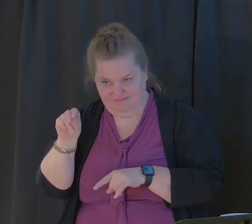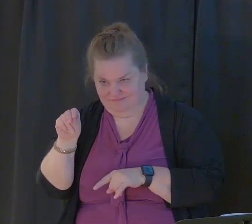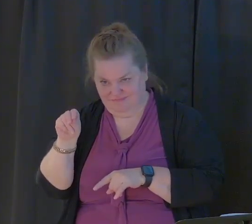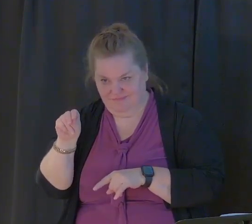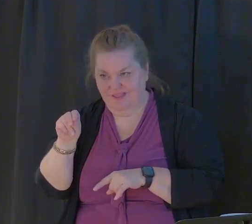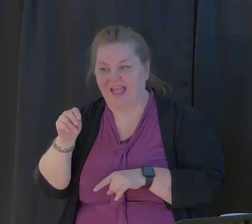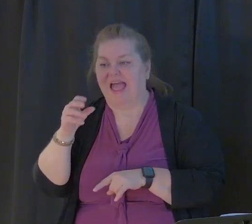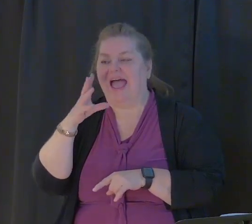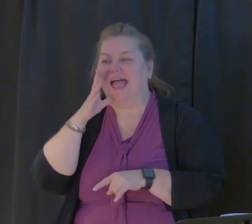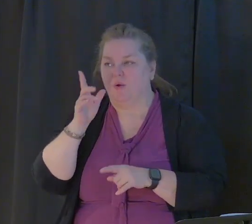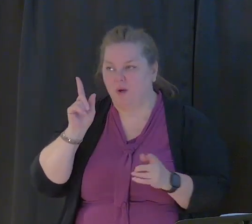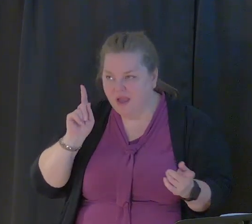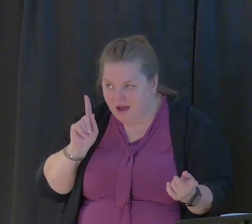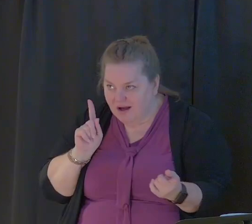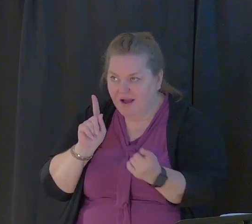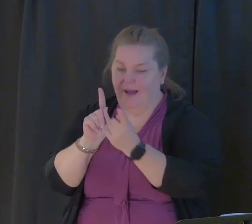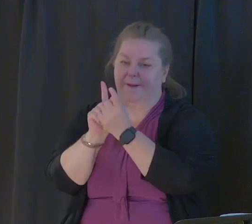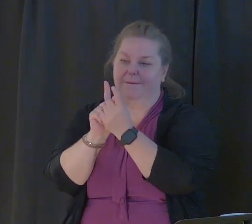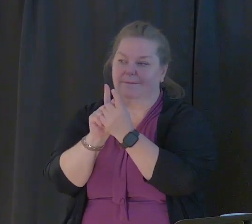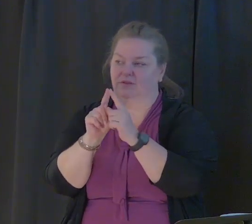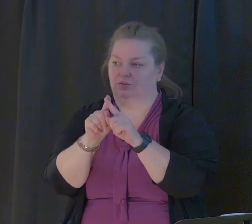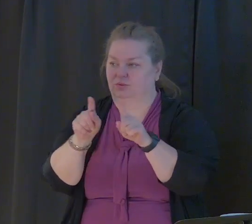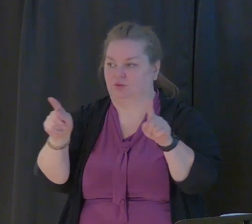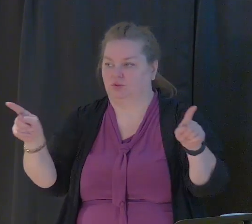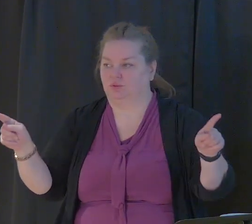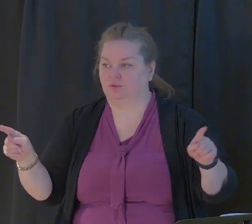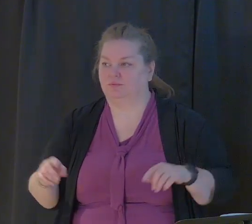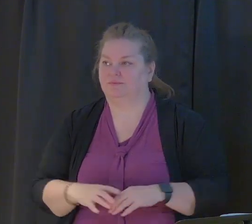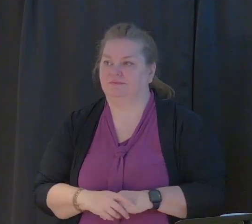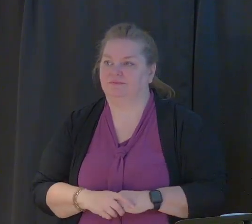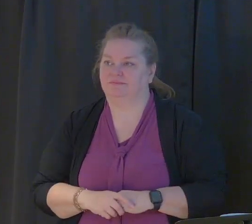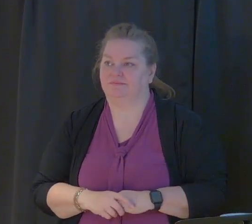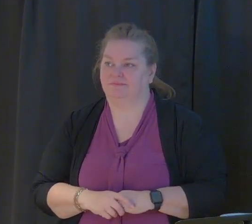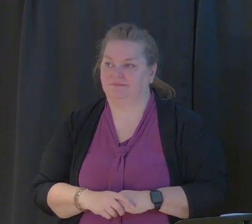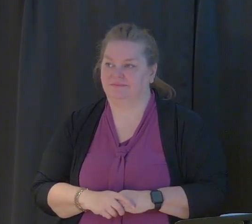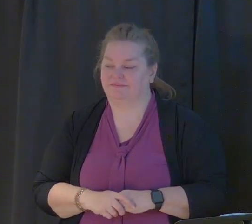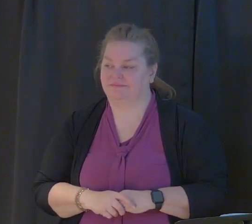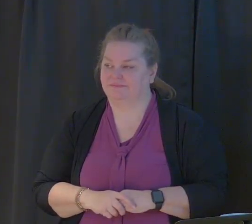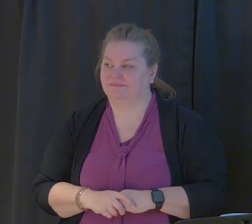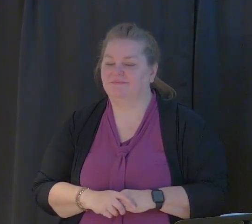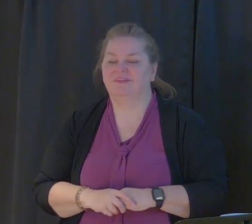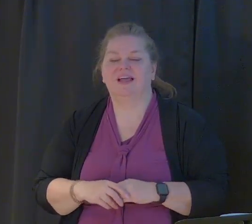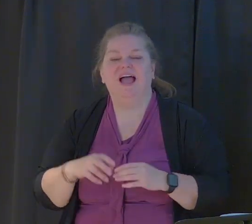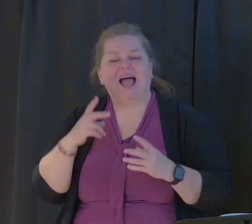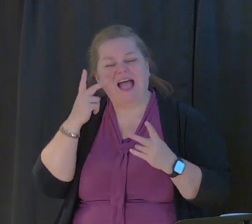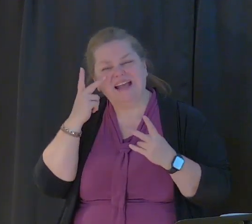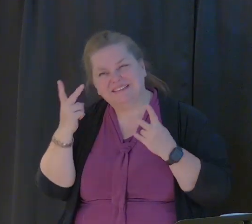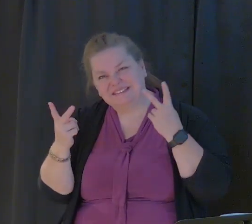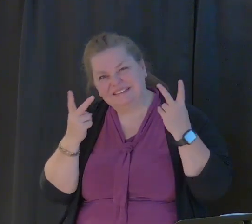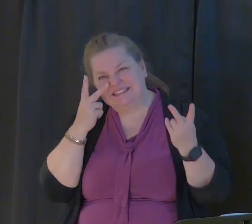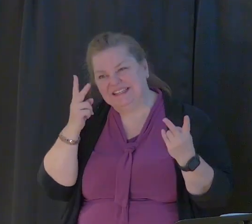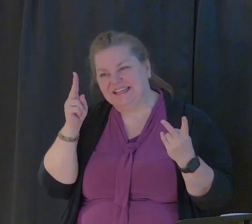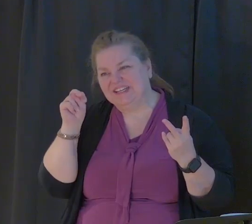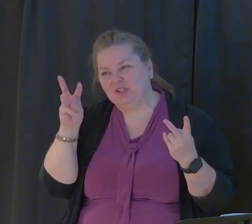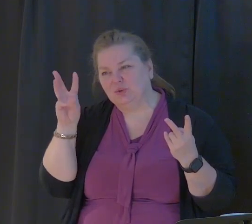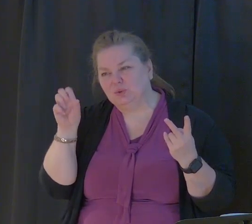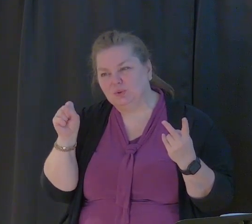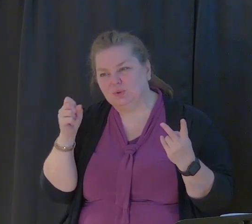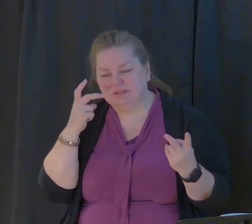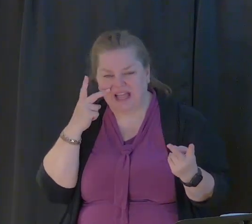I will come to you." Some of the greatest things I see in the news are little clips